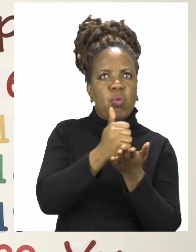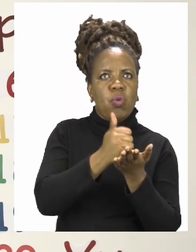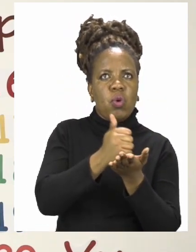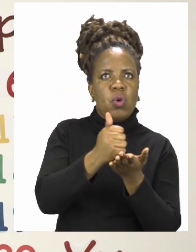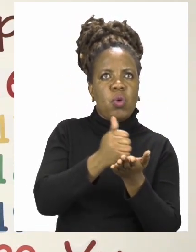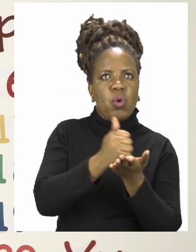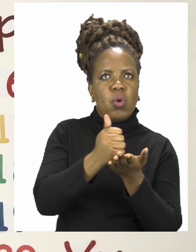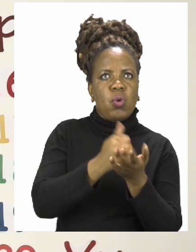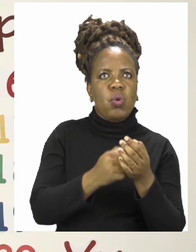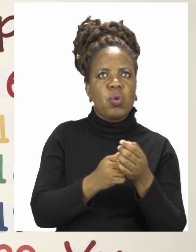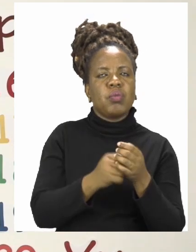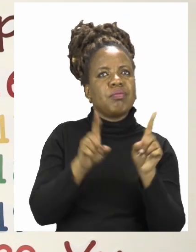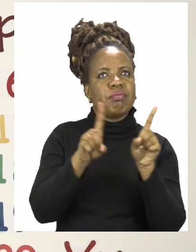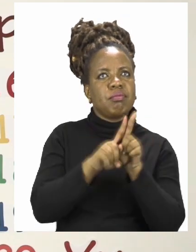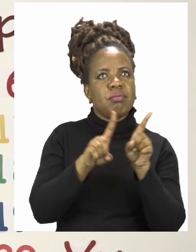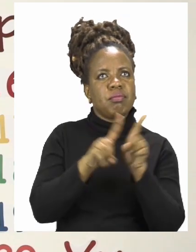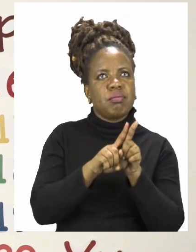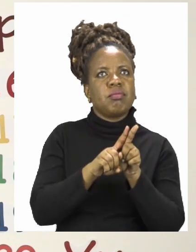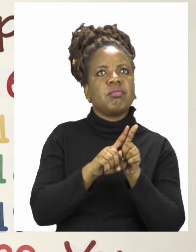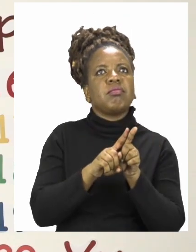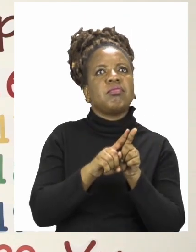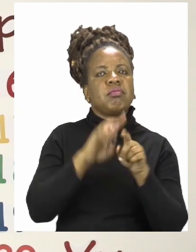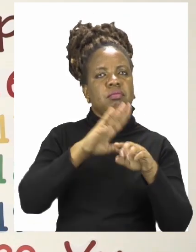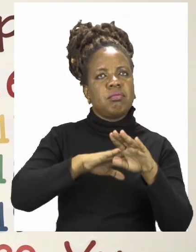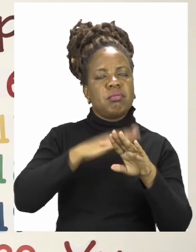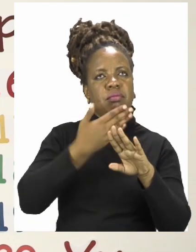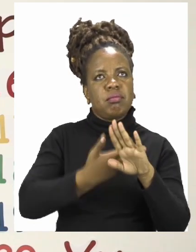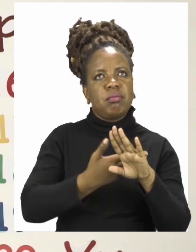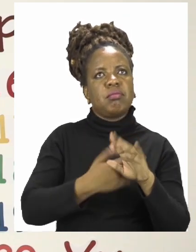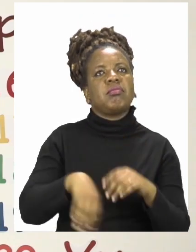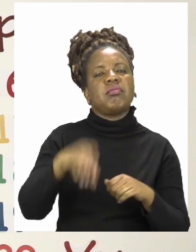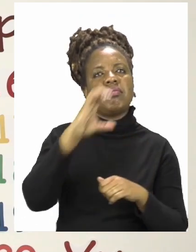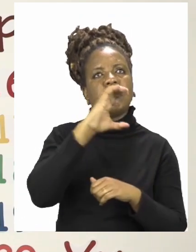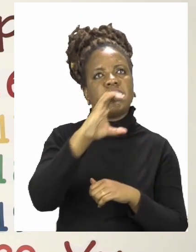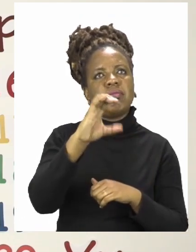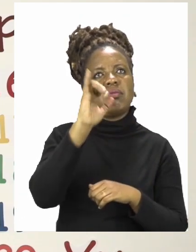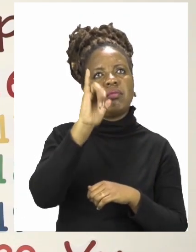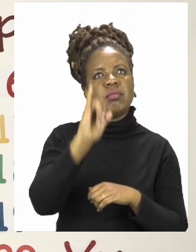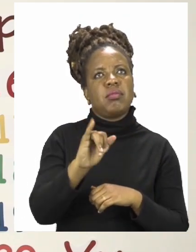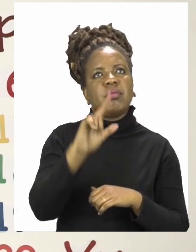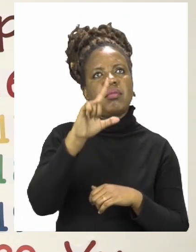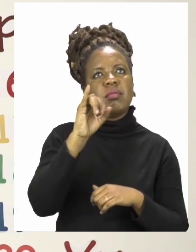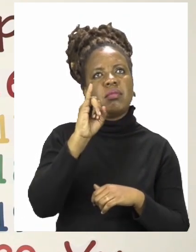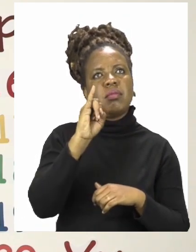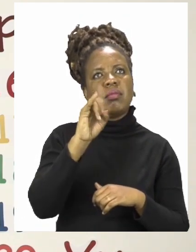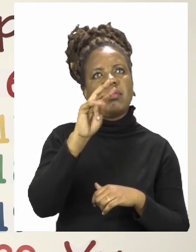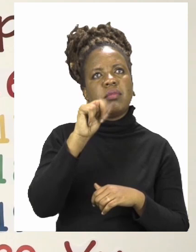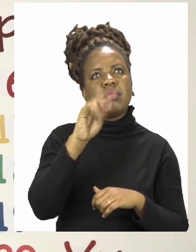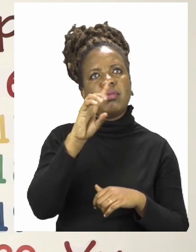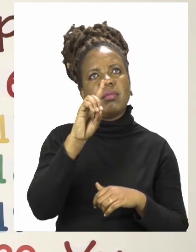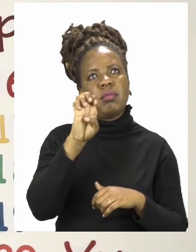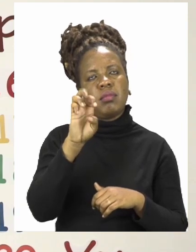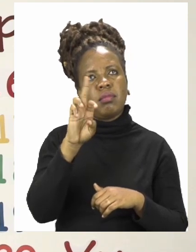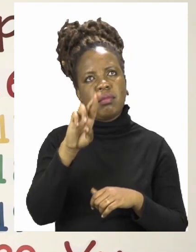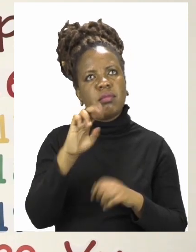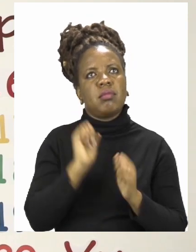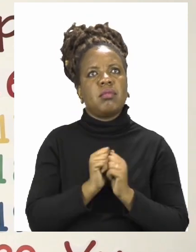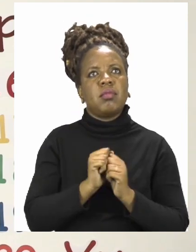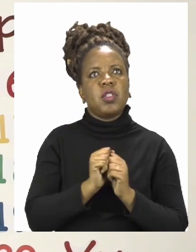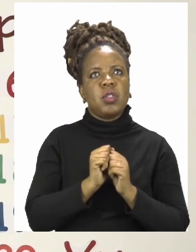and another flat side. It also has a round surface, just like our